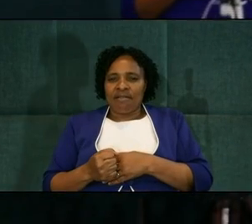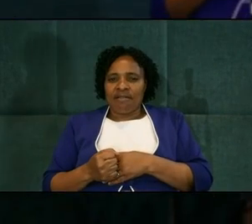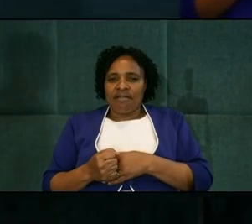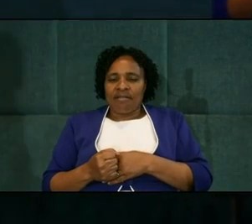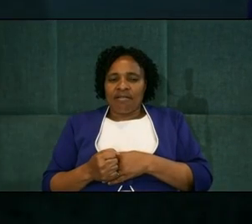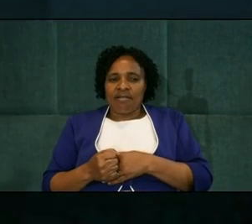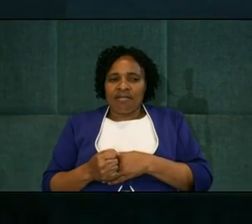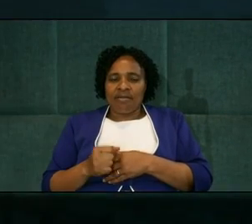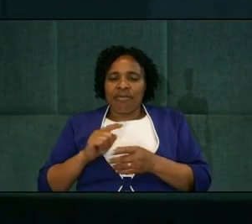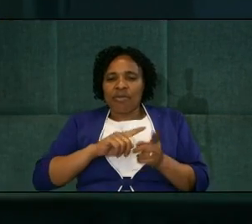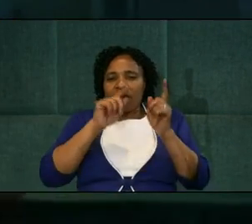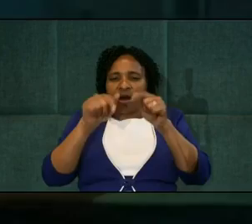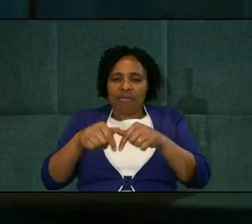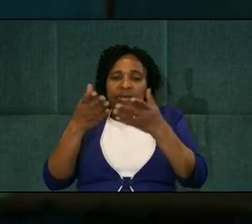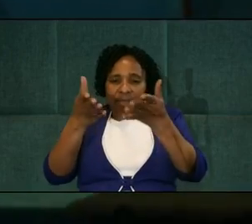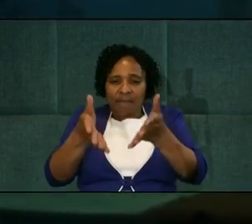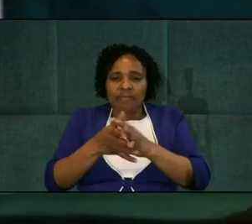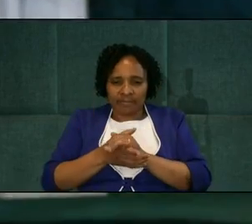Am I coming home to you?